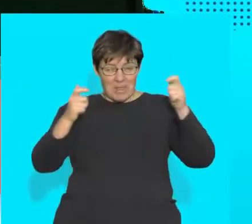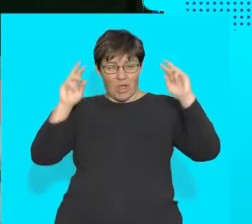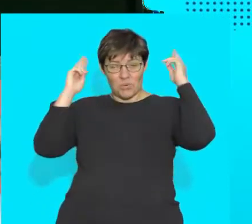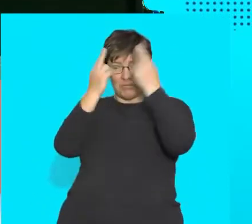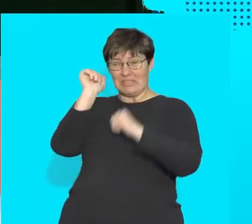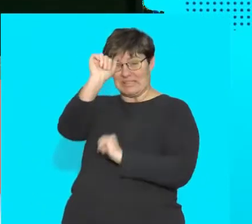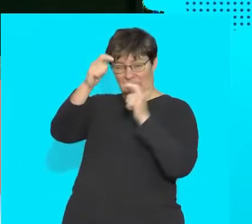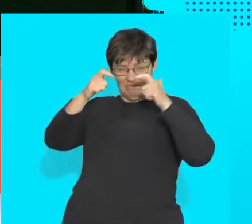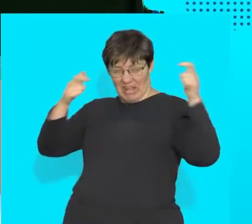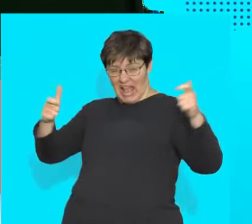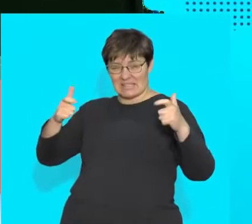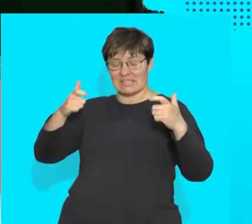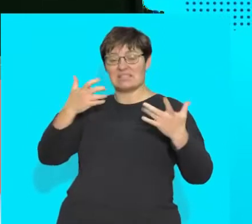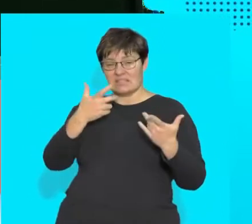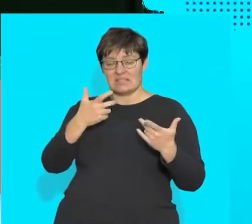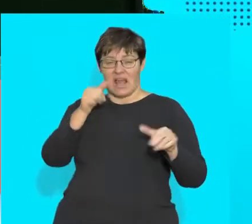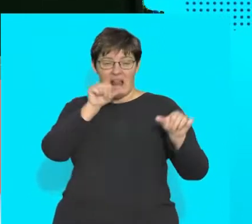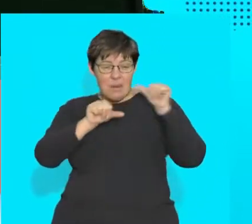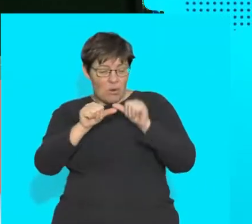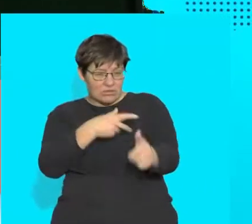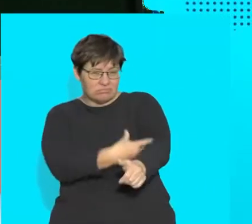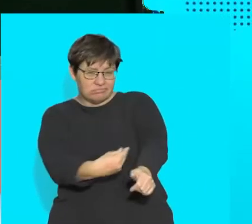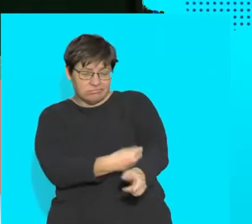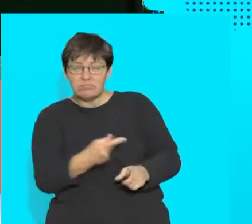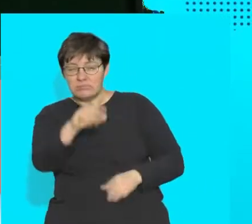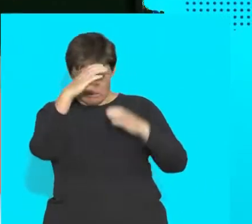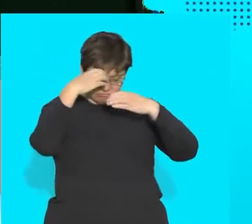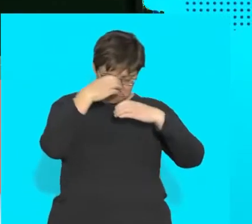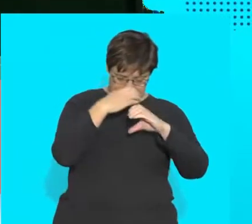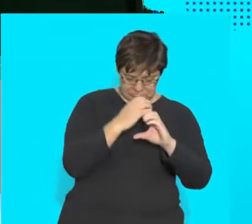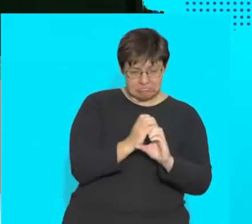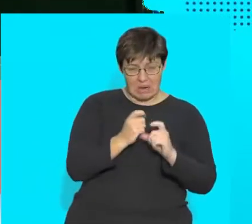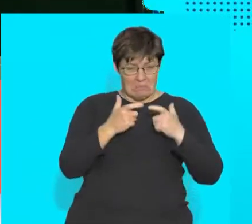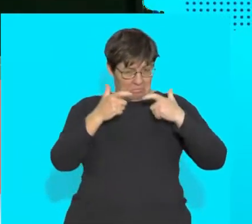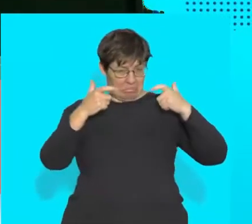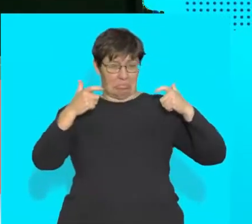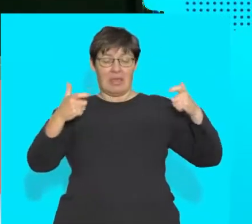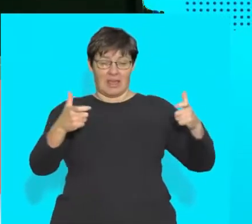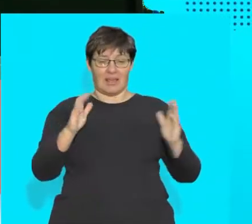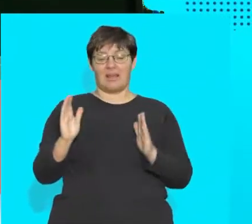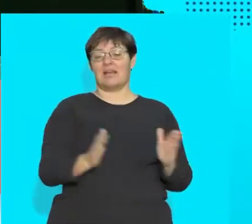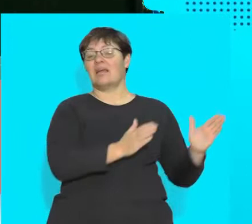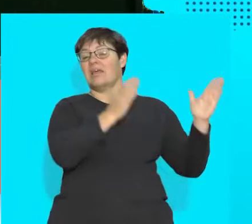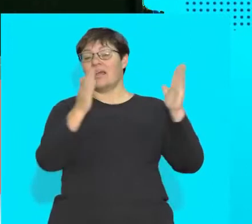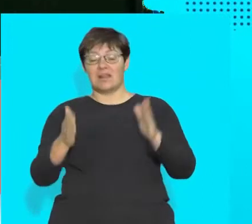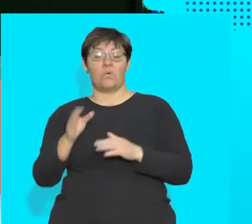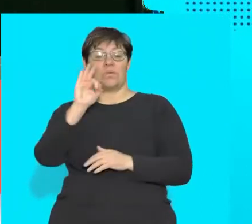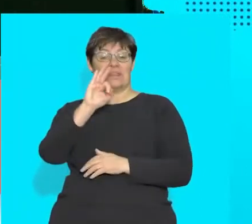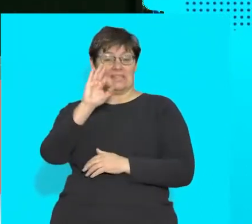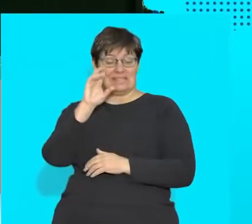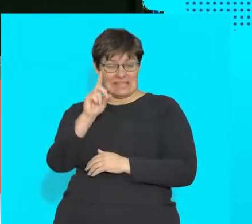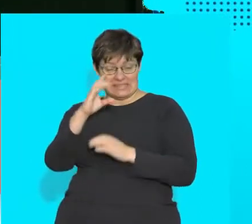or universities and laboratories, they've got transmission, all right, electron microscopes, and all right, your